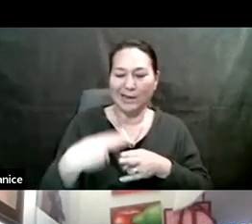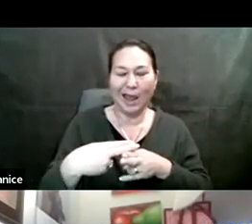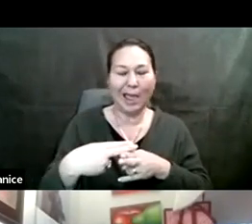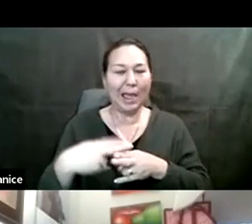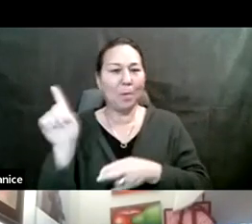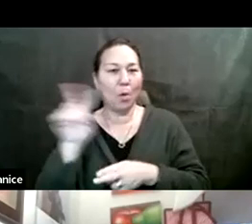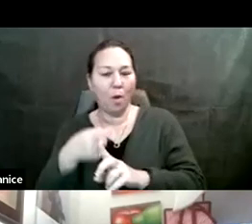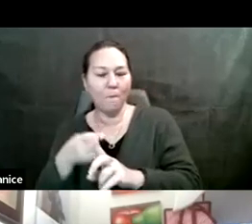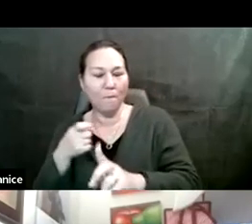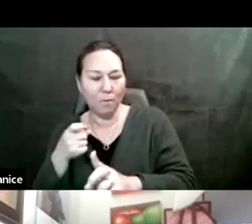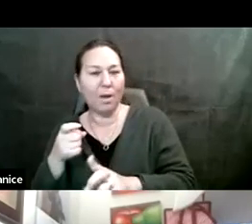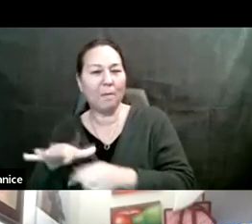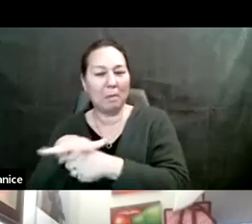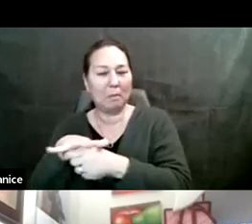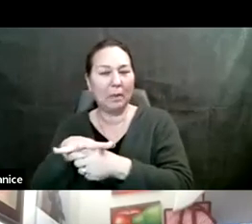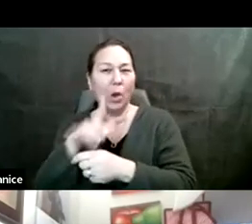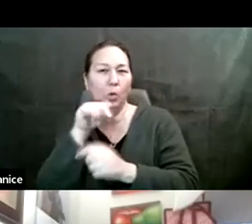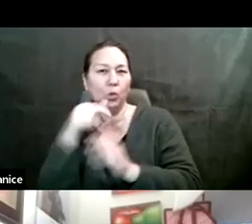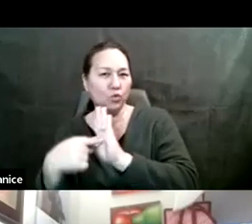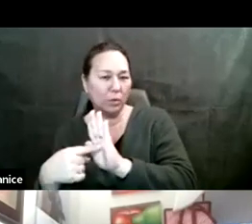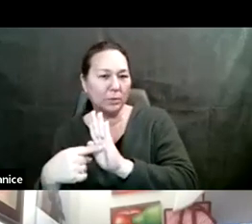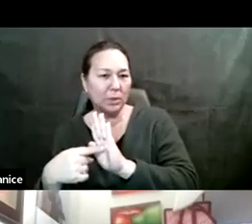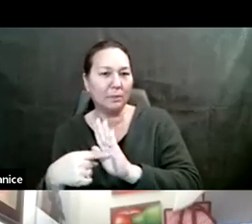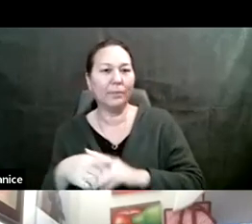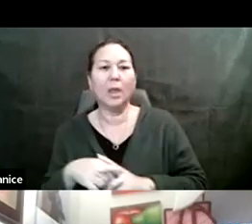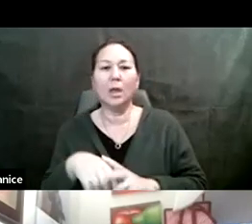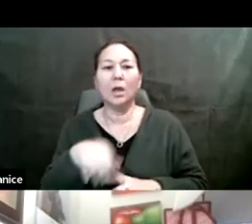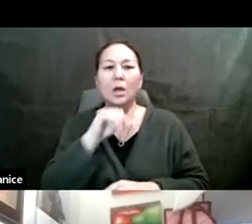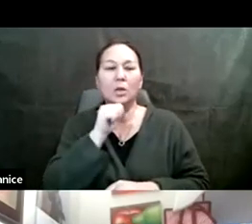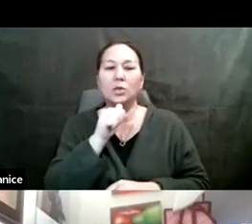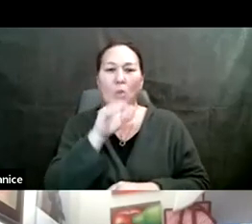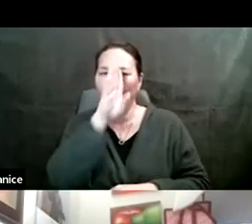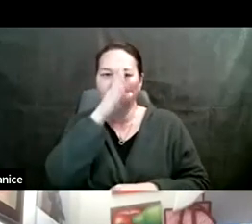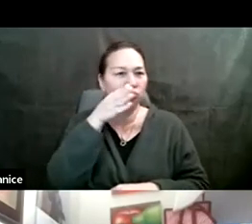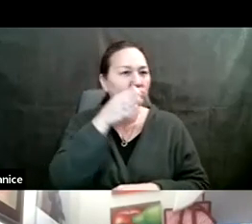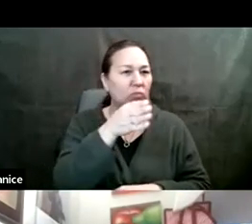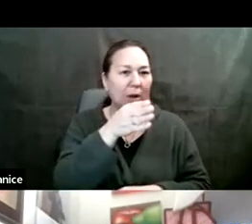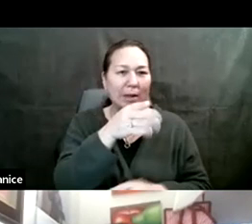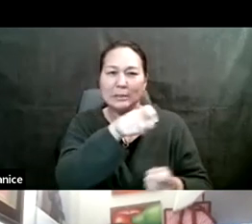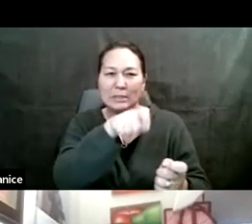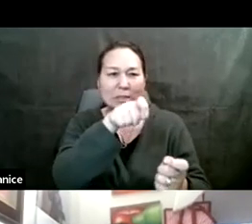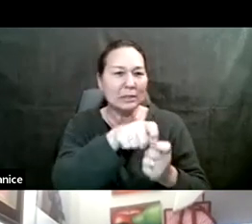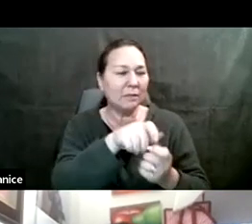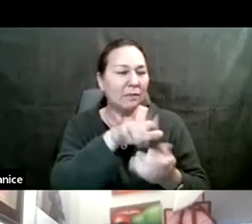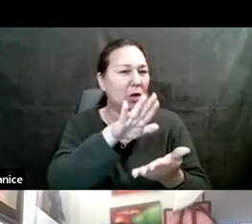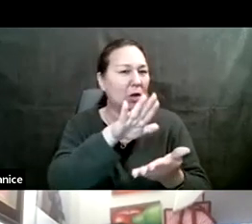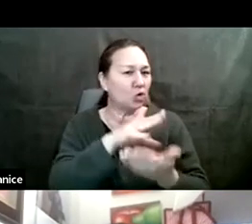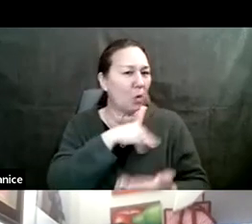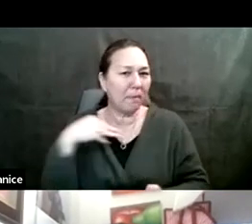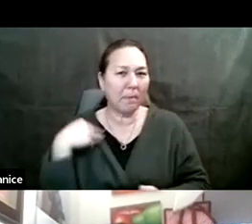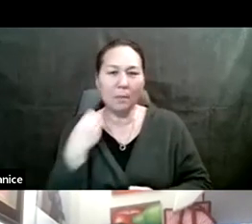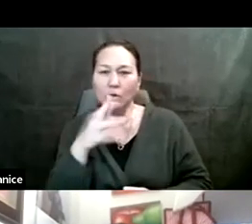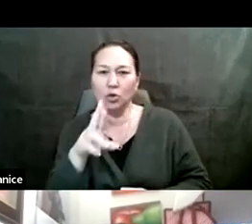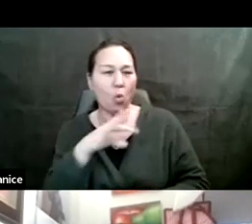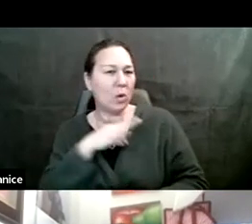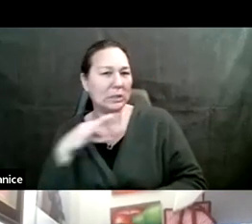your comments to the chair and refrain from addressing individual school committee members or District staff when I call